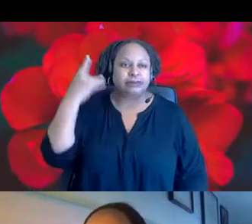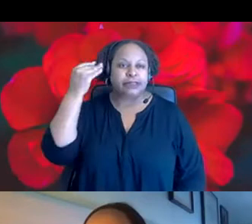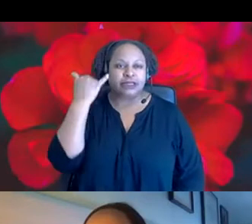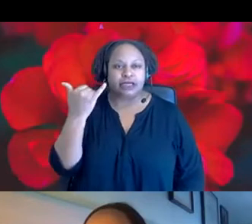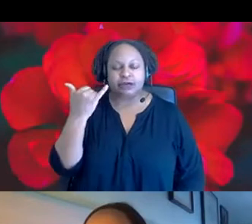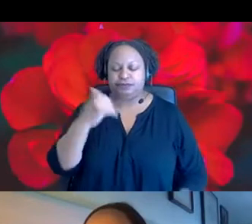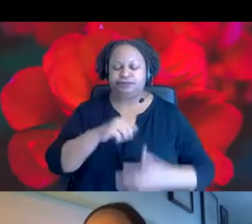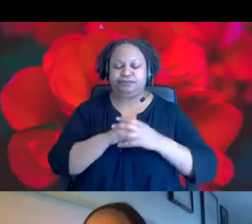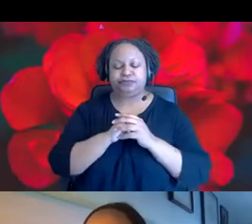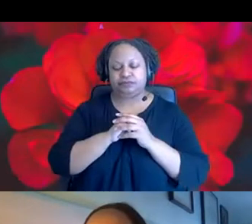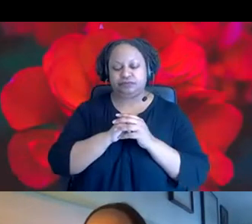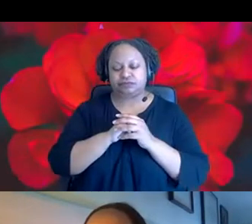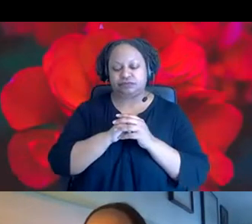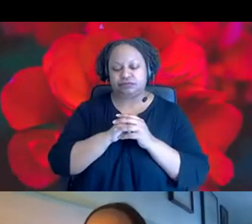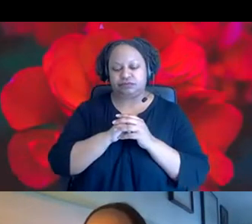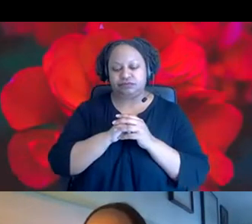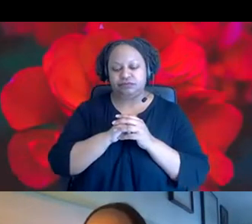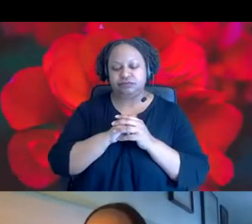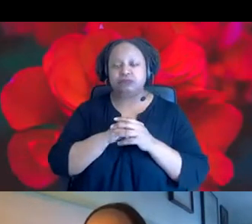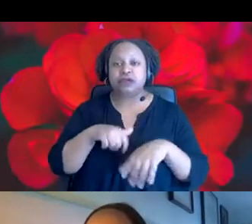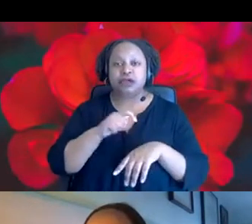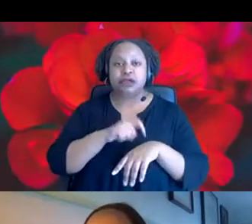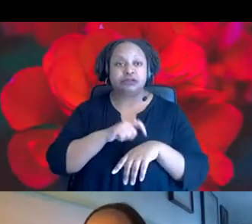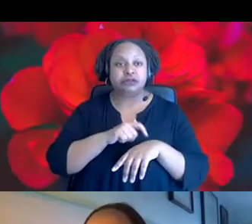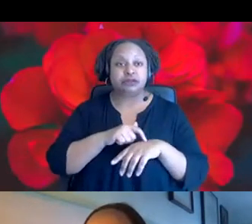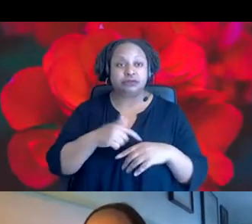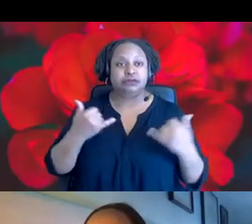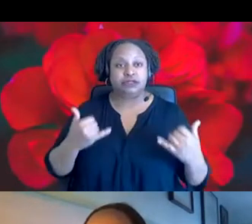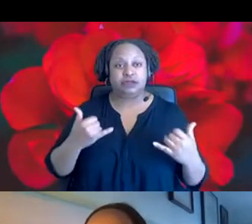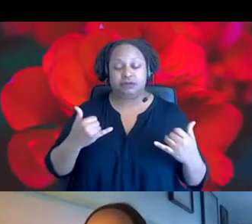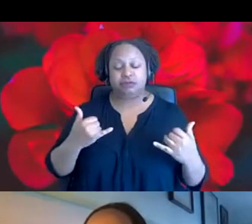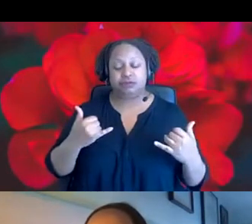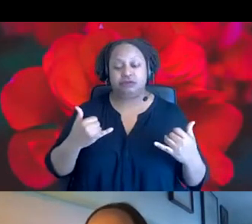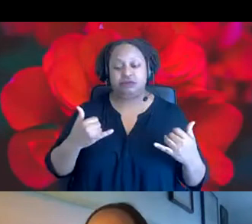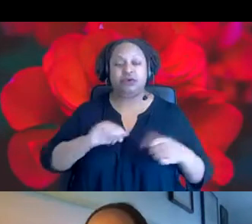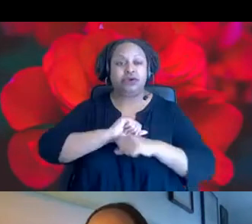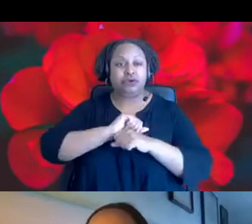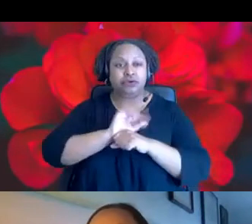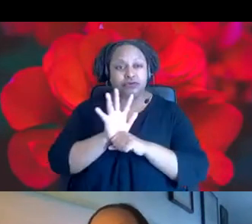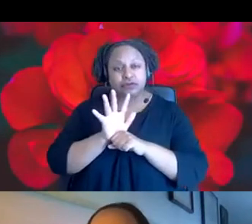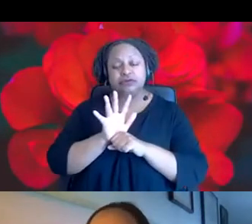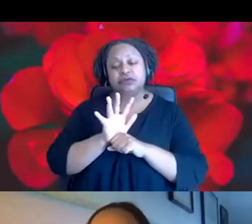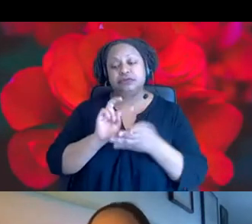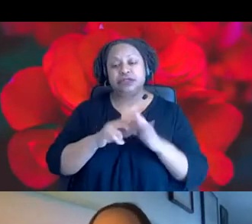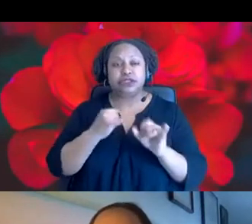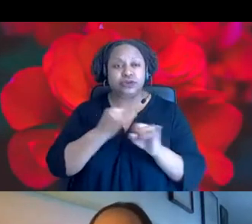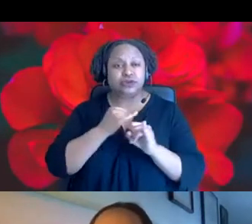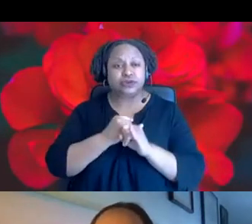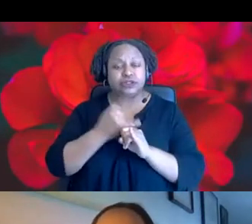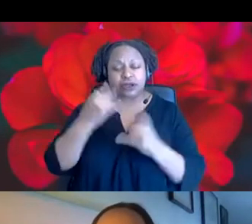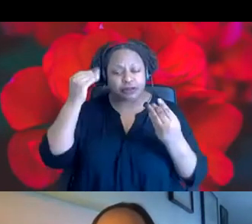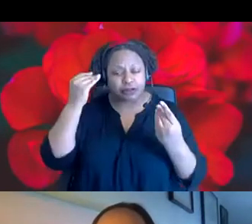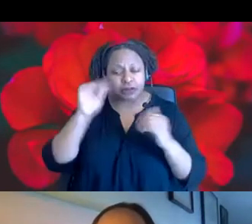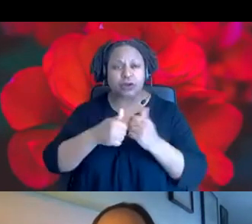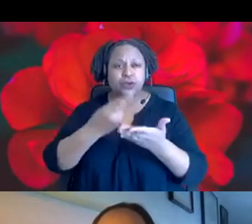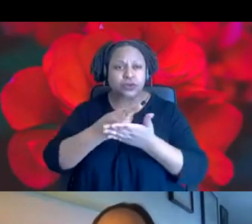institutions, decision makers, to rethink the resources that they have at hand? And how